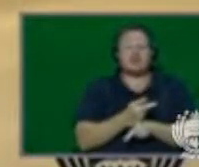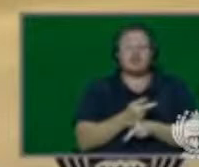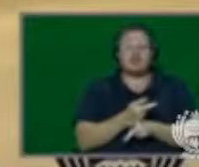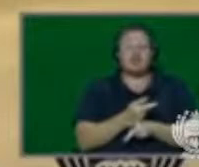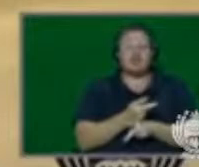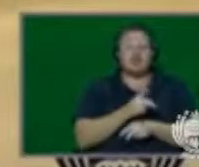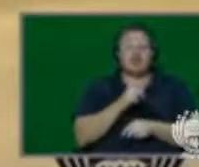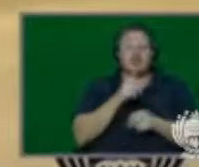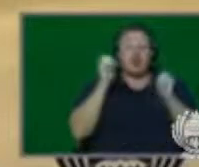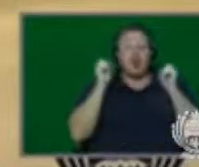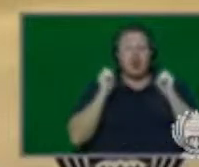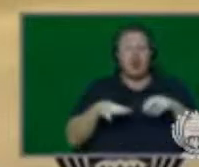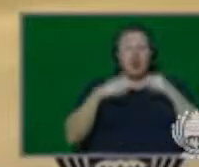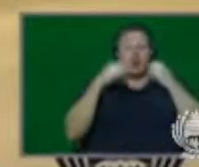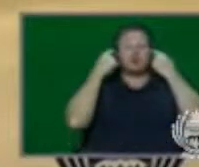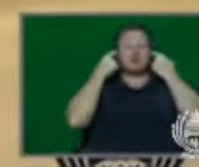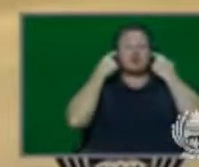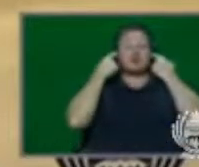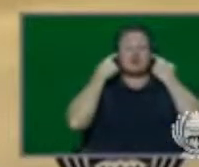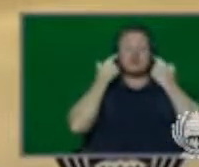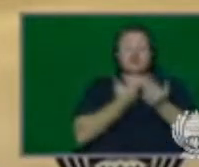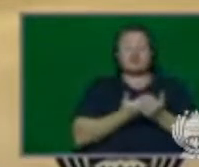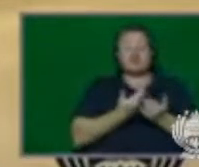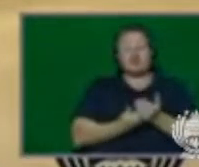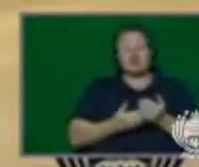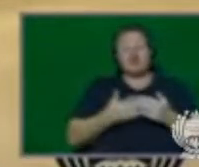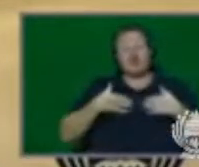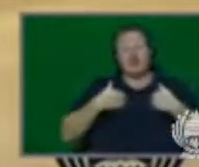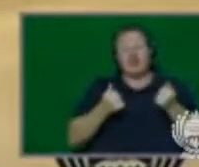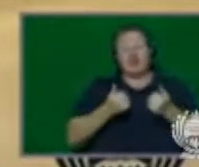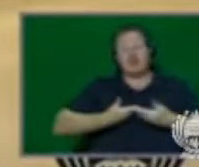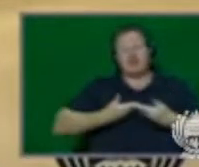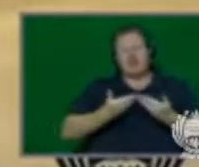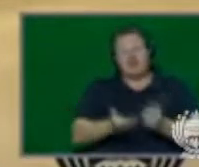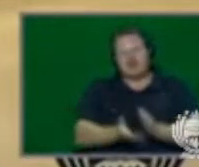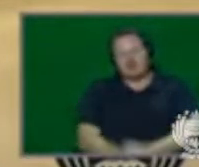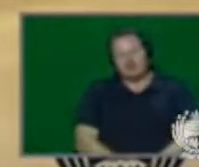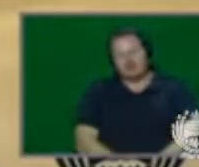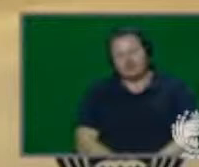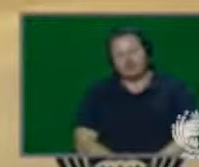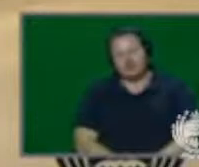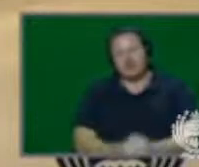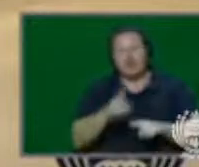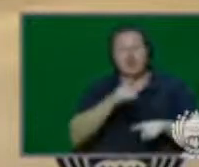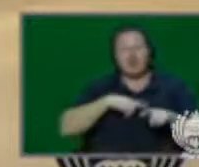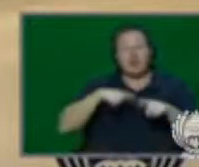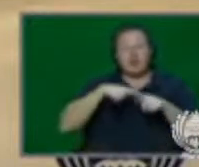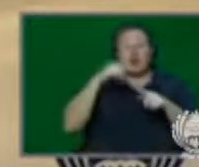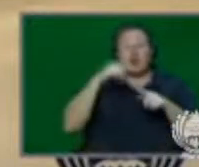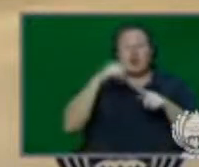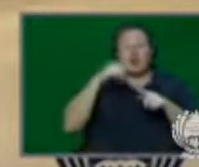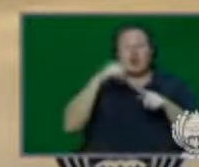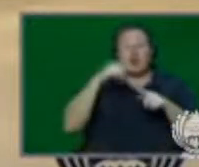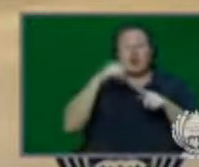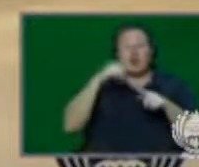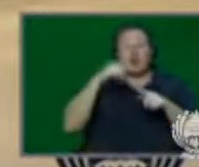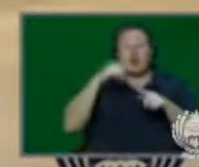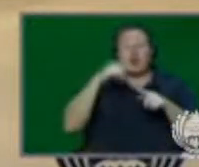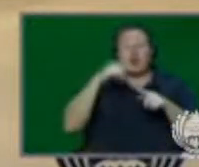is the loss of capacity in health services. The local government equitable share